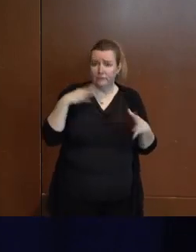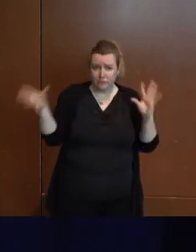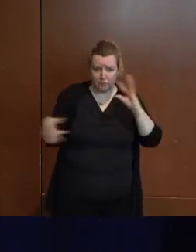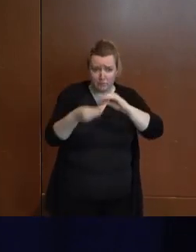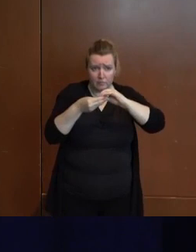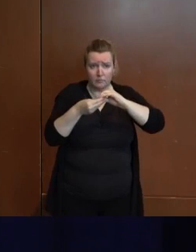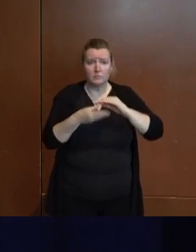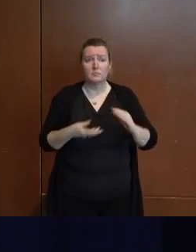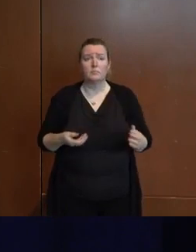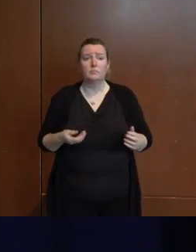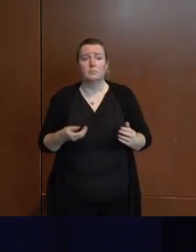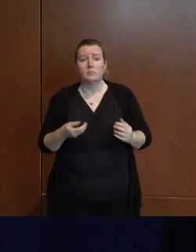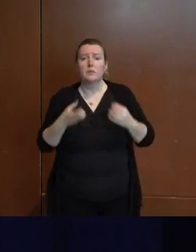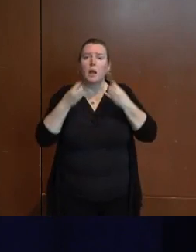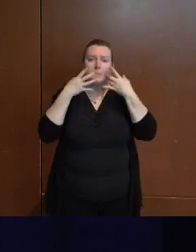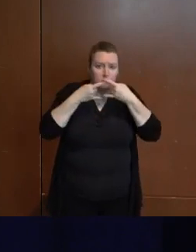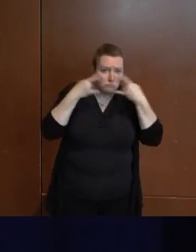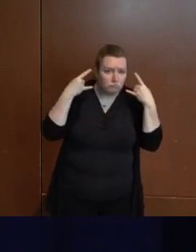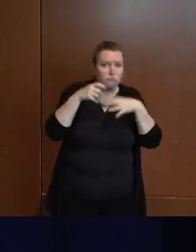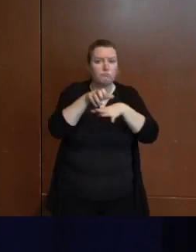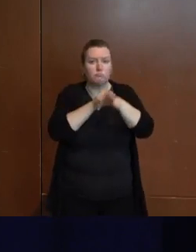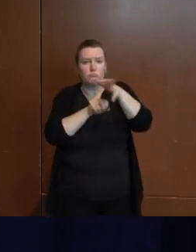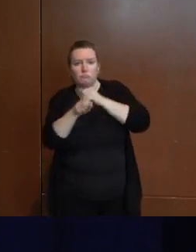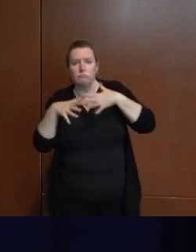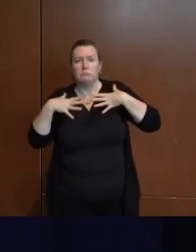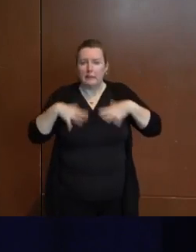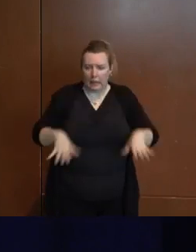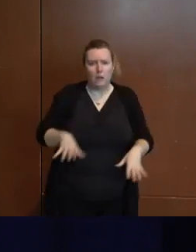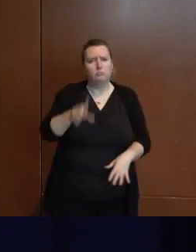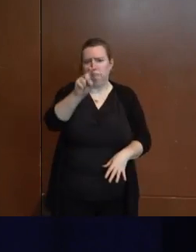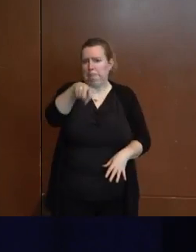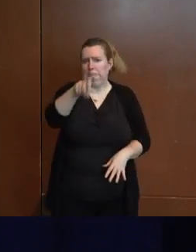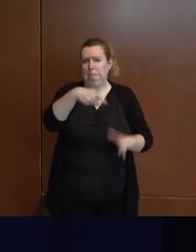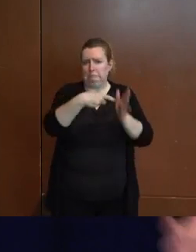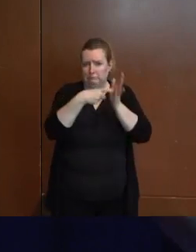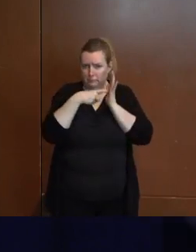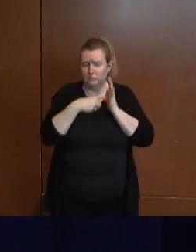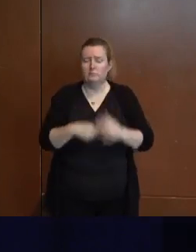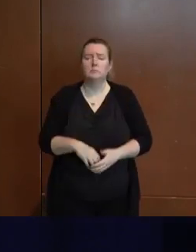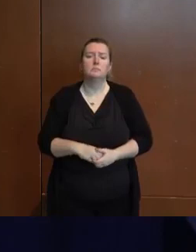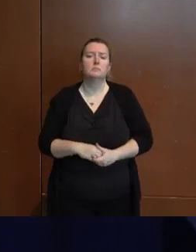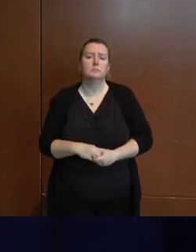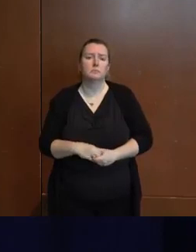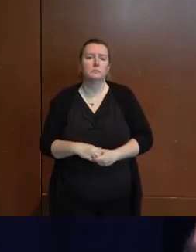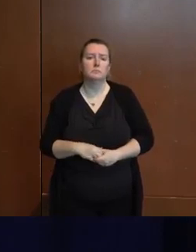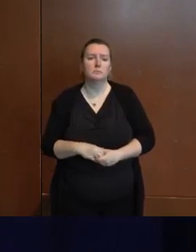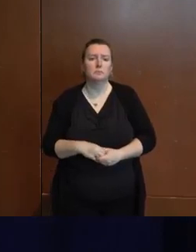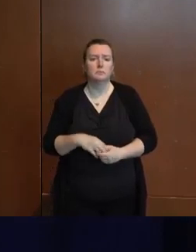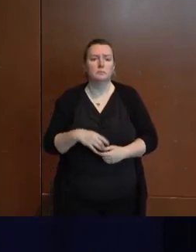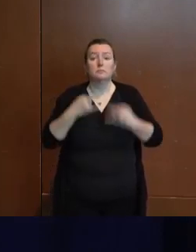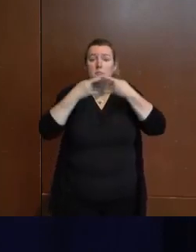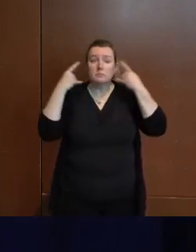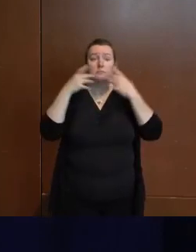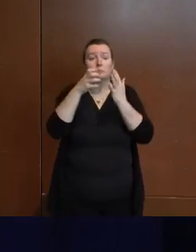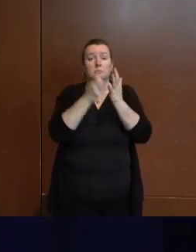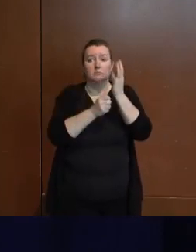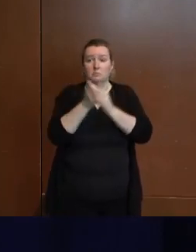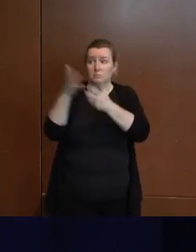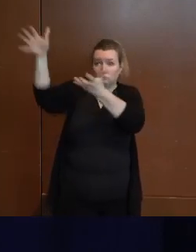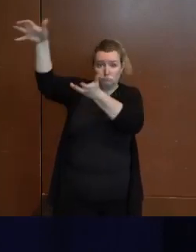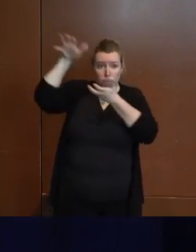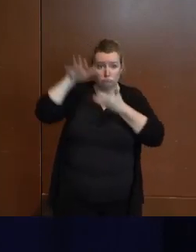formula across all 71 hospitals, and as PPE comes in, and also what they are getting through the regular streams and their